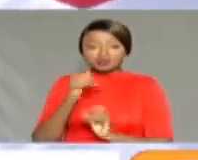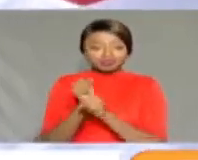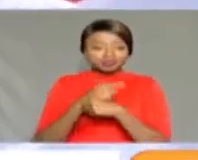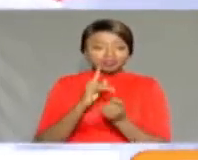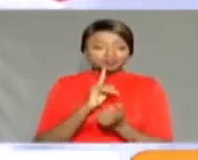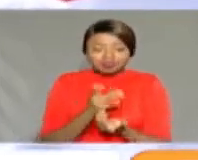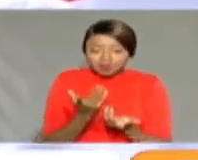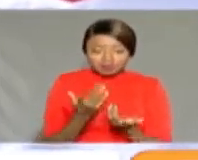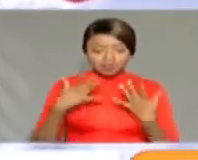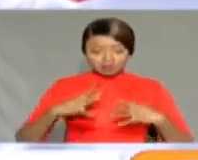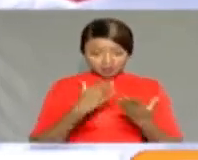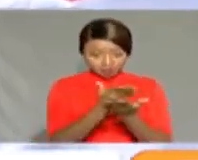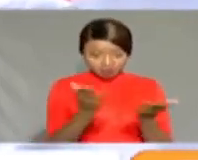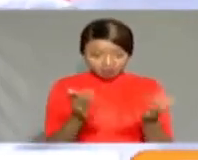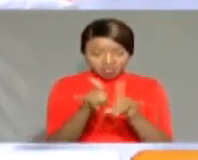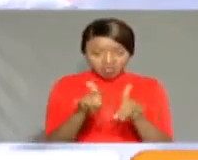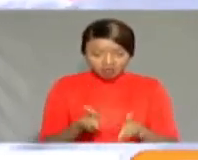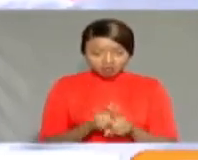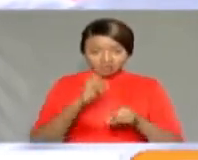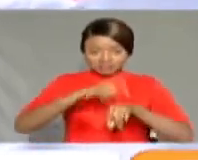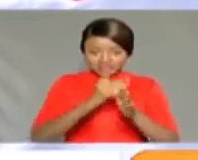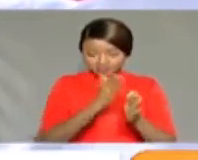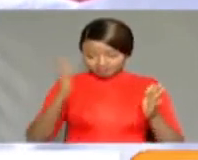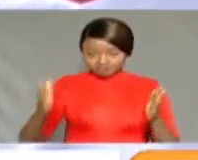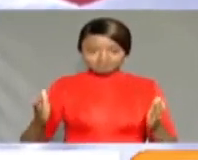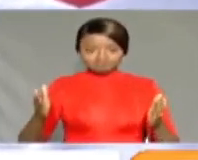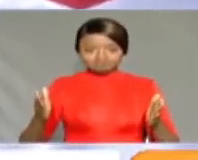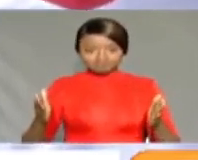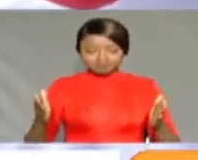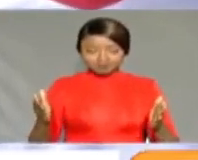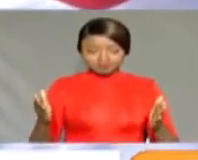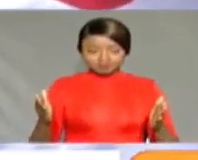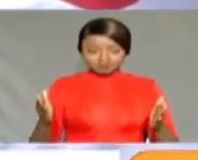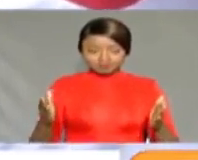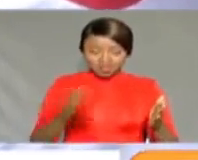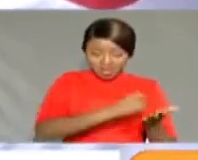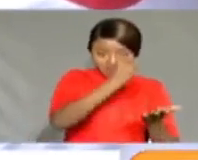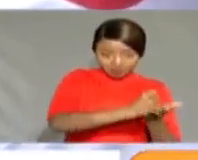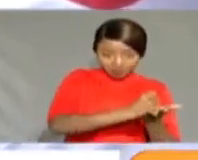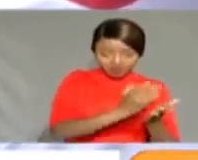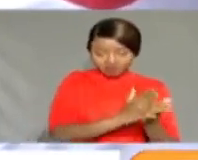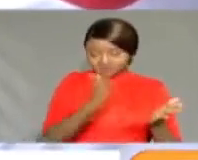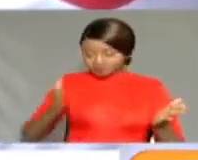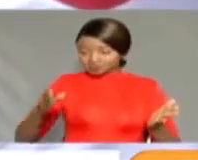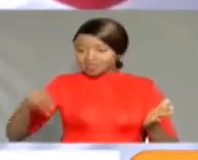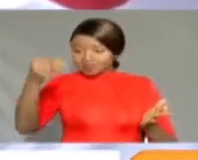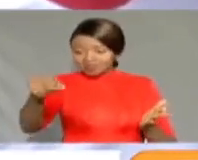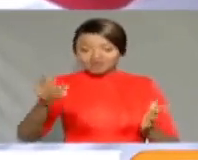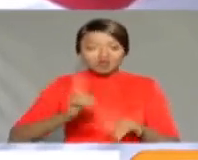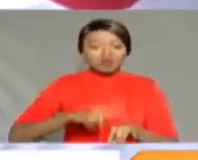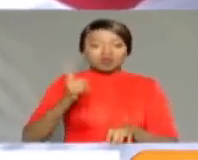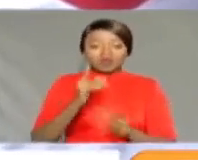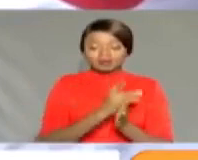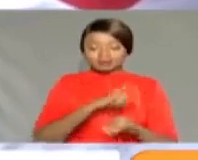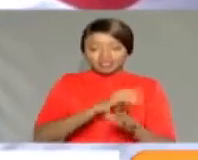are seamless, but also that the time frame from the approval of resources in the fund to the